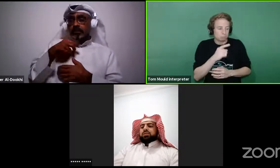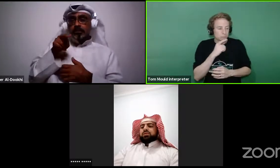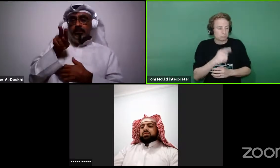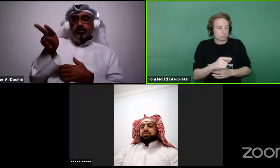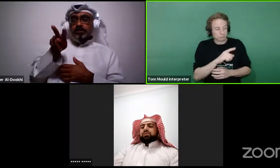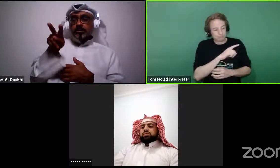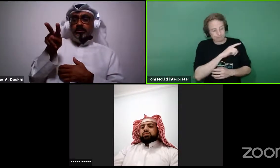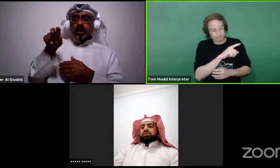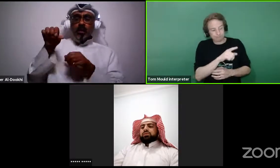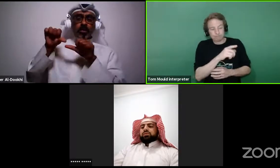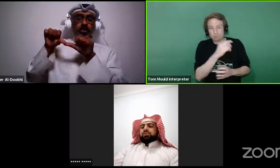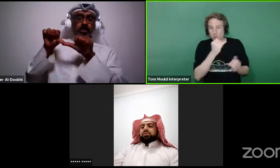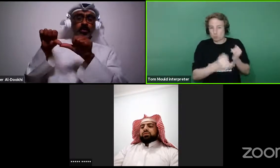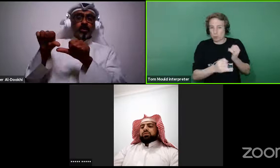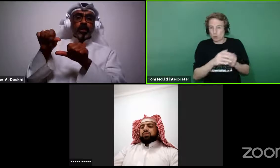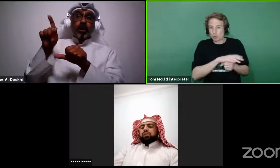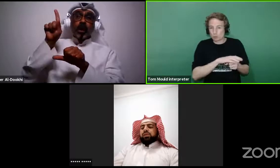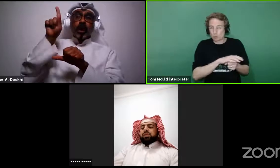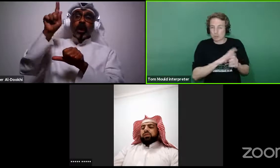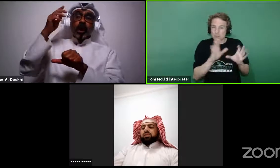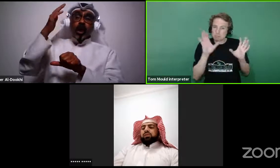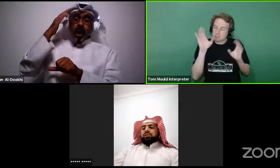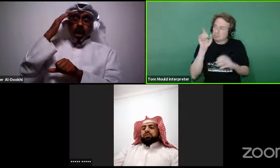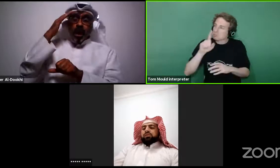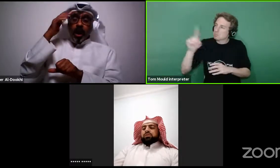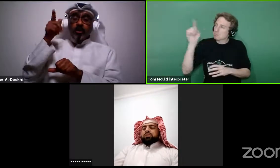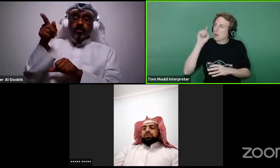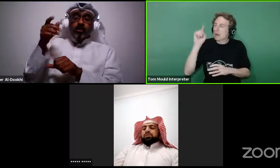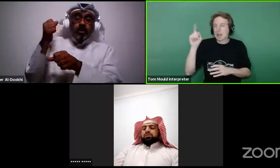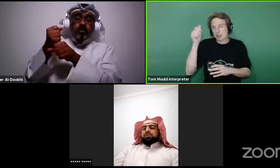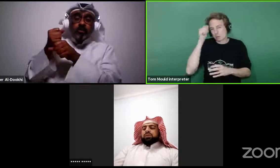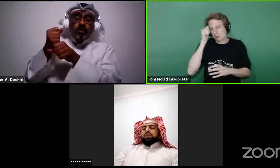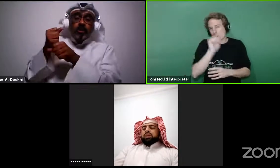case, and Allah is the best knower of that which you describe.